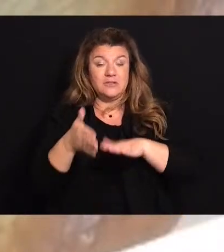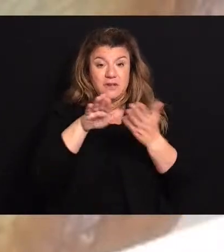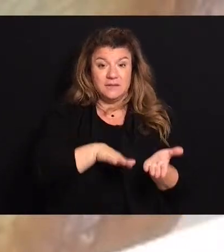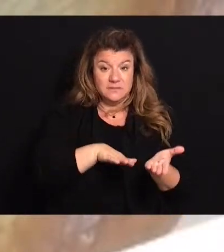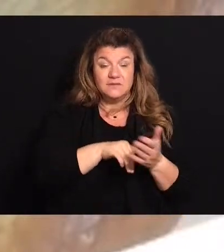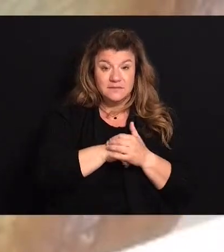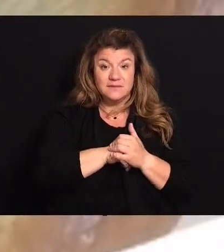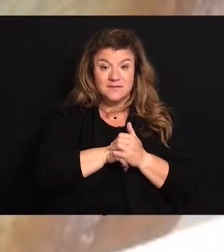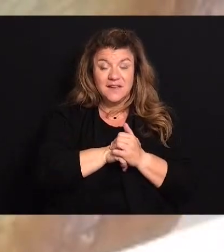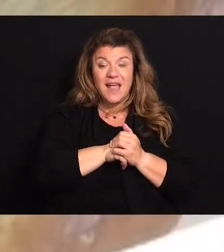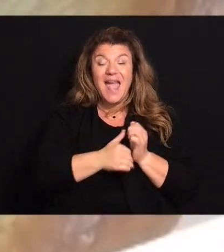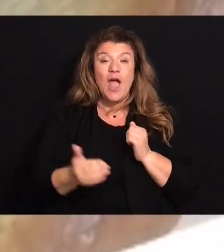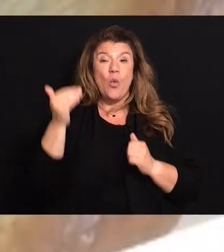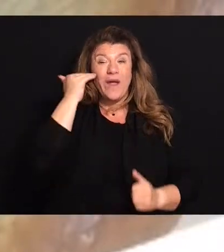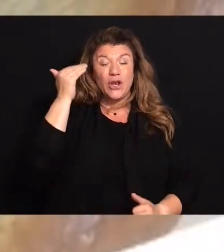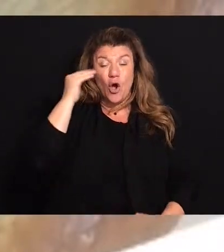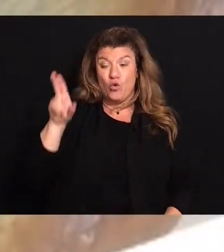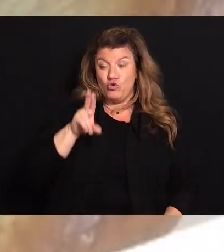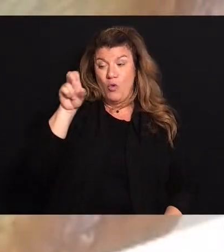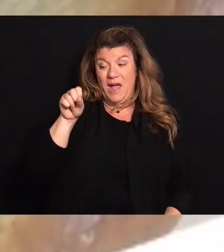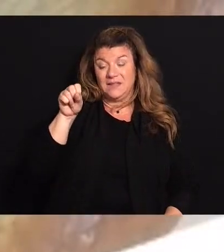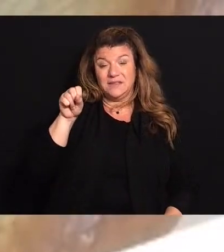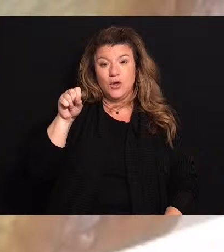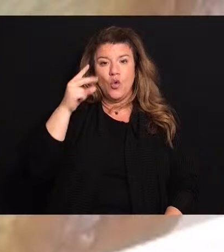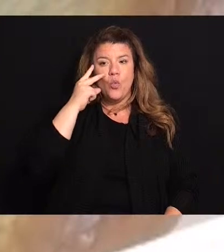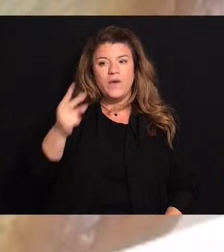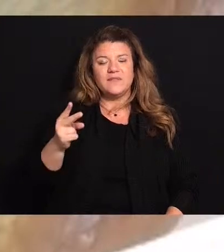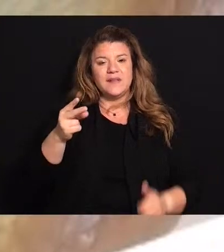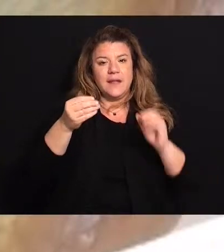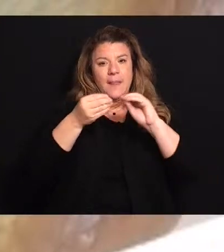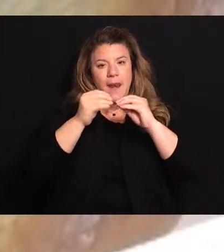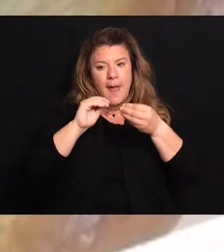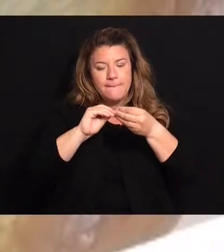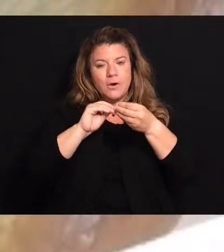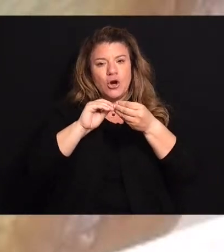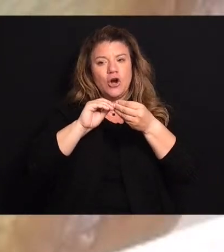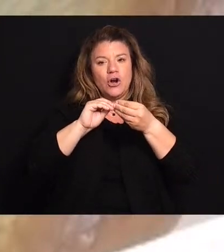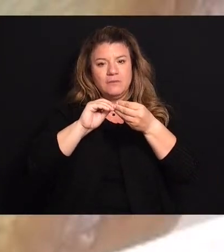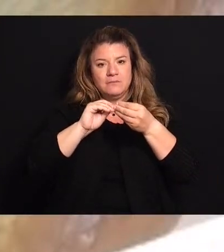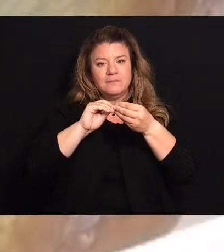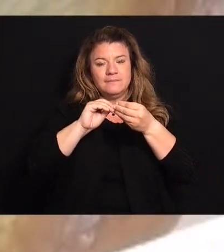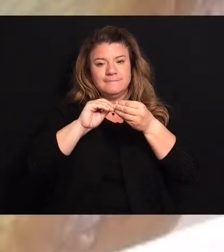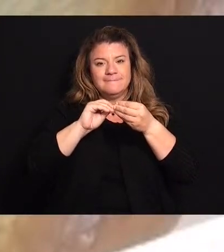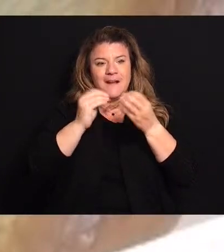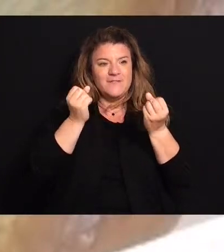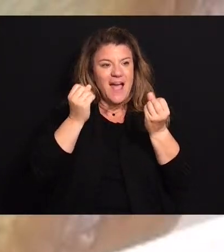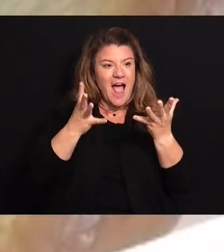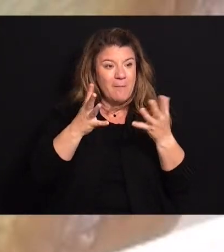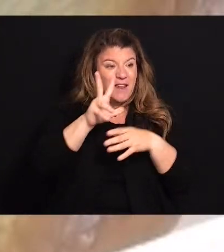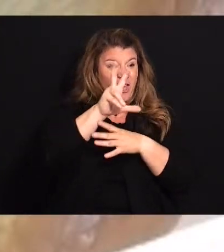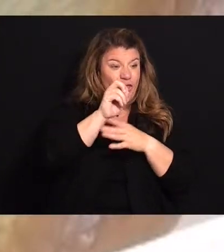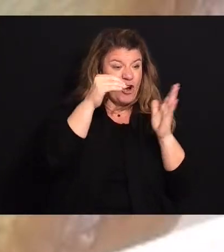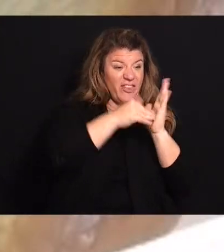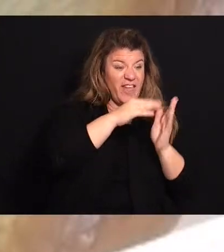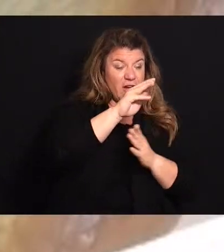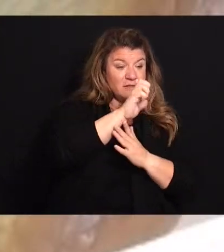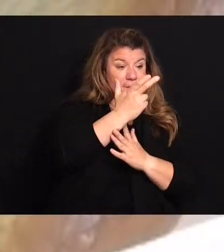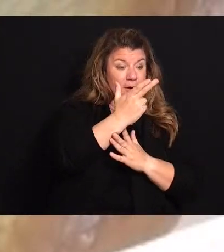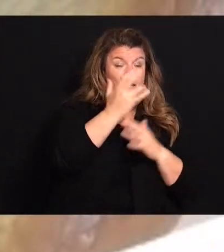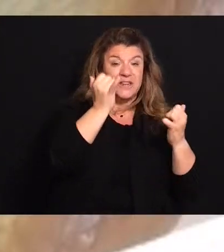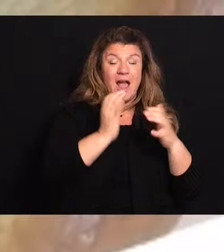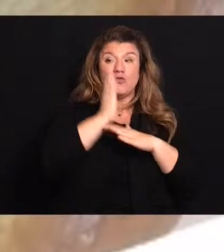And we know that in the US, we have seen the number of cases go from about 30,000 in March now to well